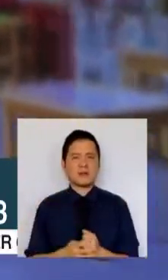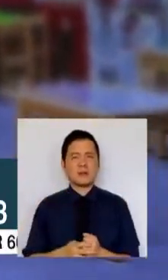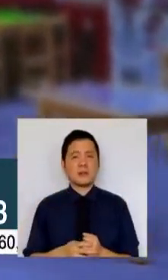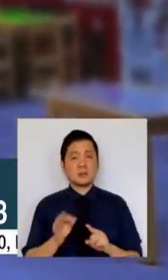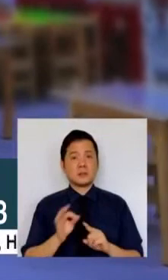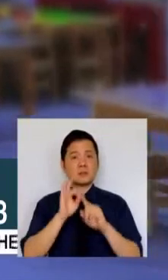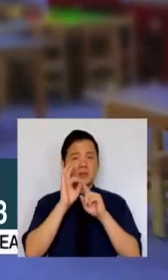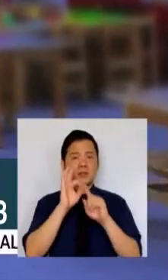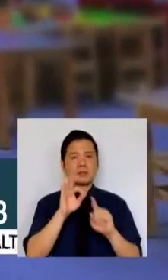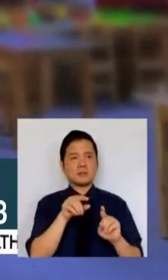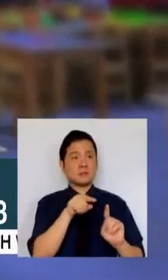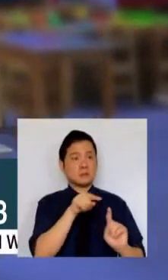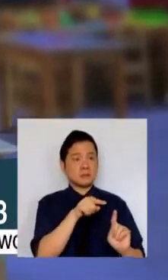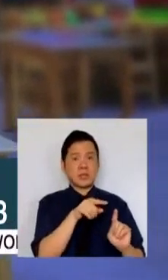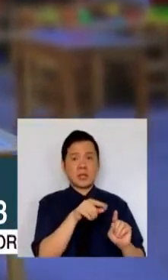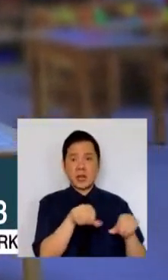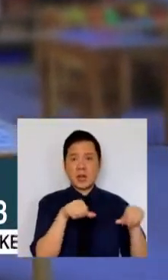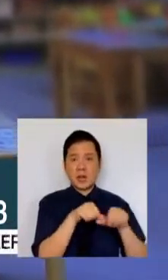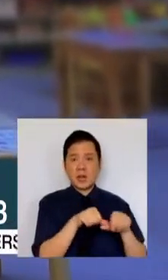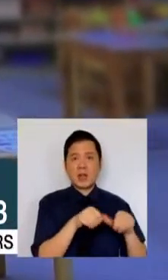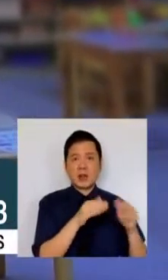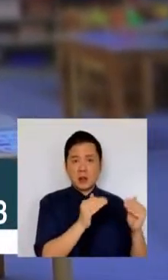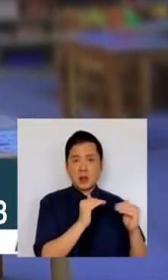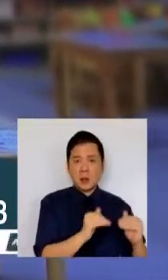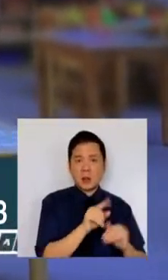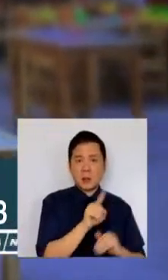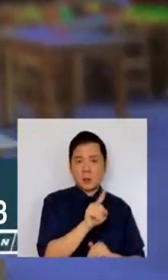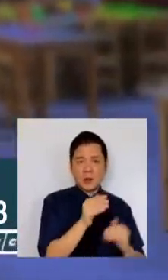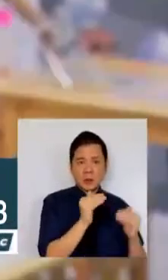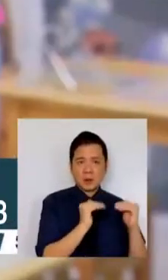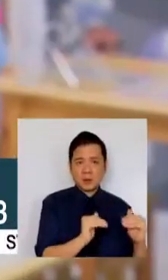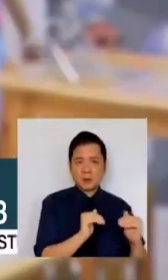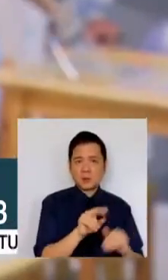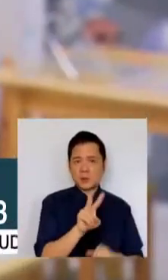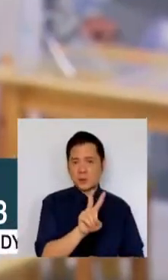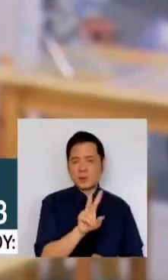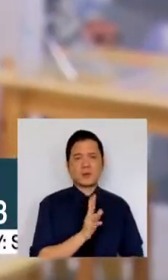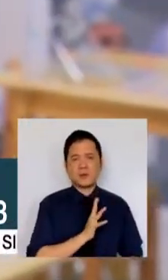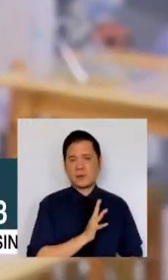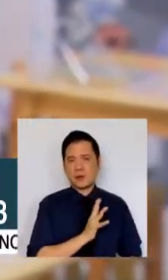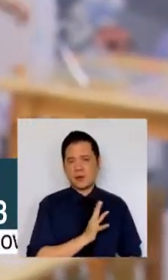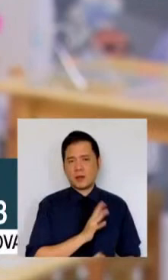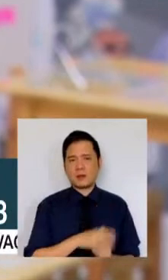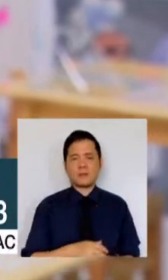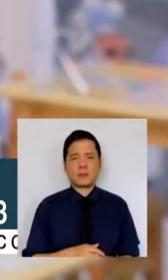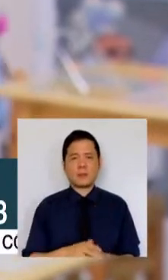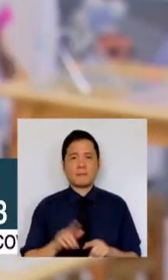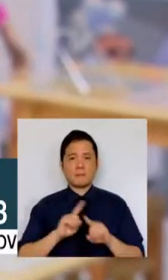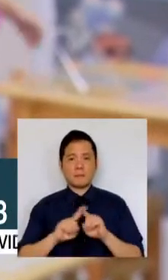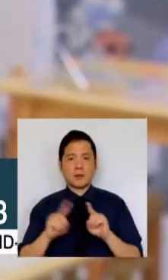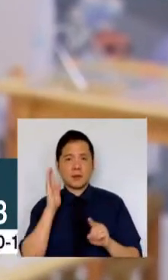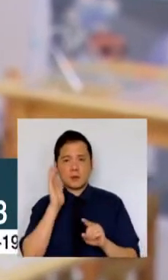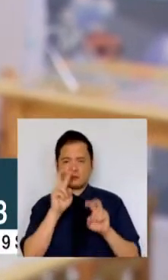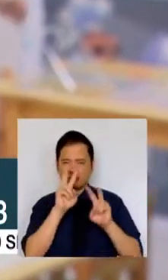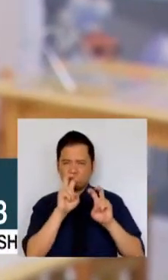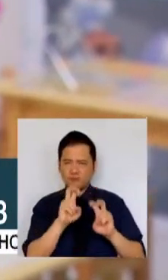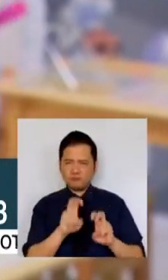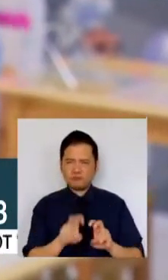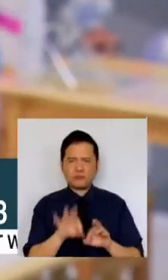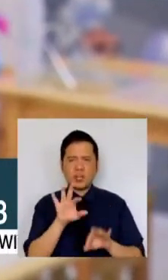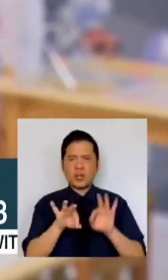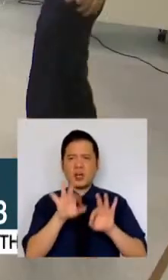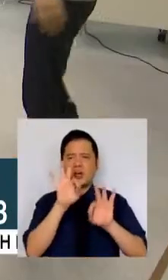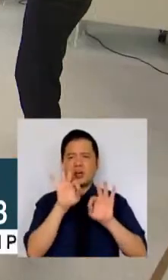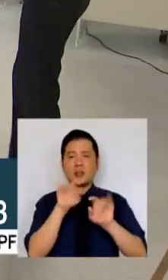1 and 2. DepEd is finalizing its report and recommendation on the pilot study of face-to-face classes, which ended this